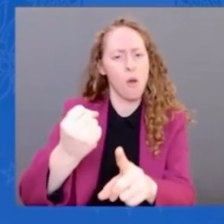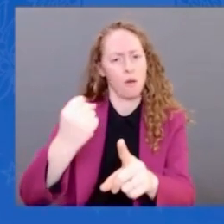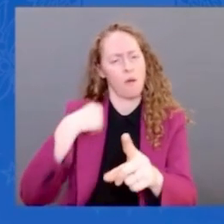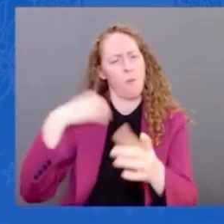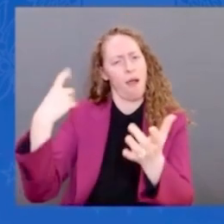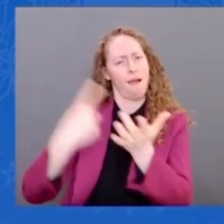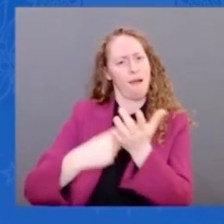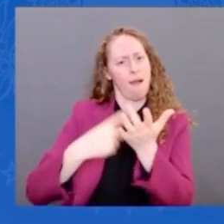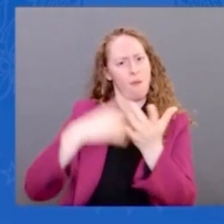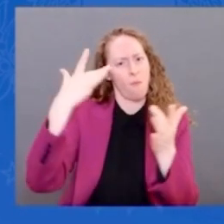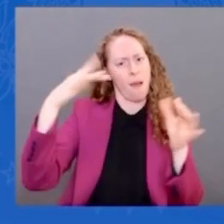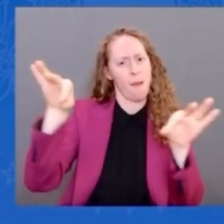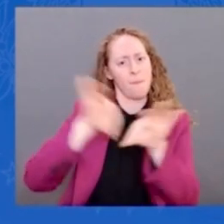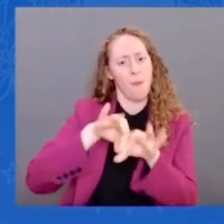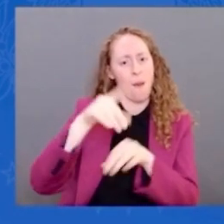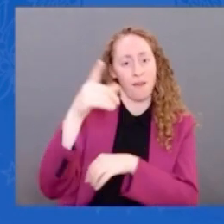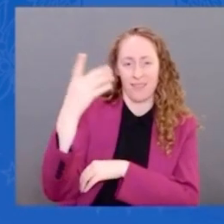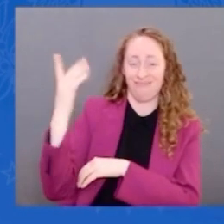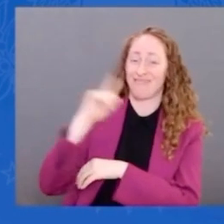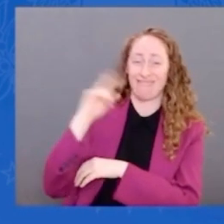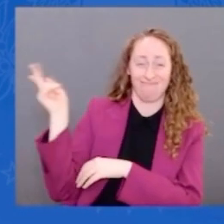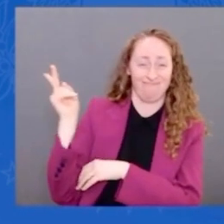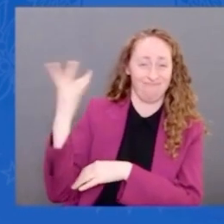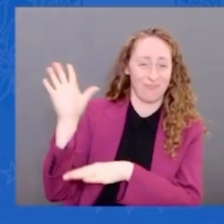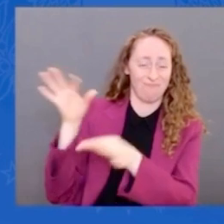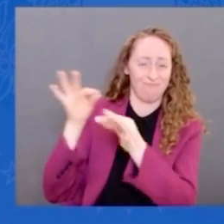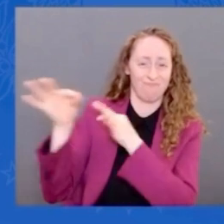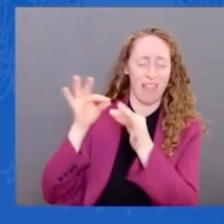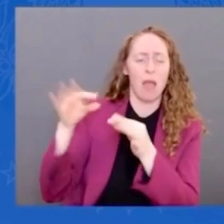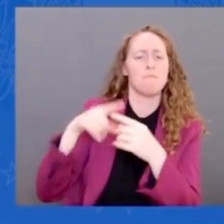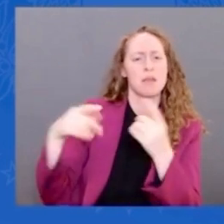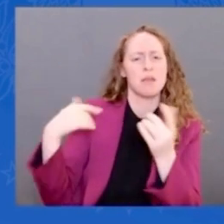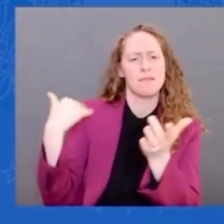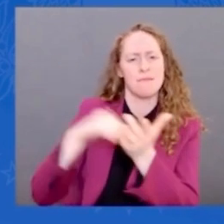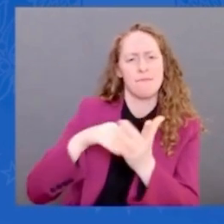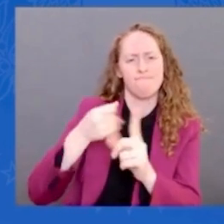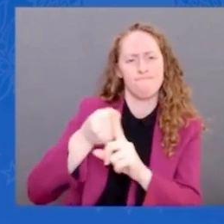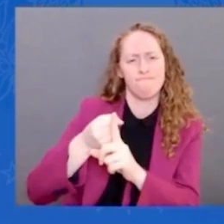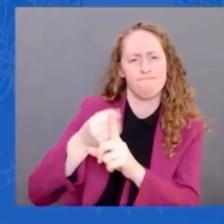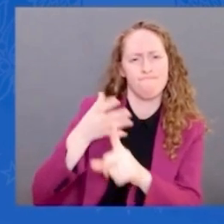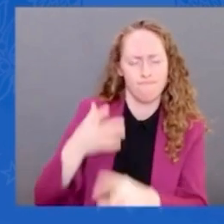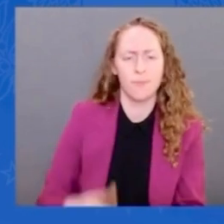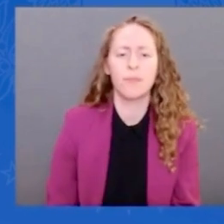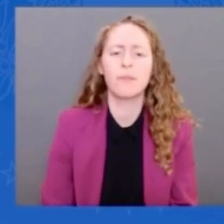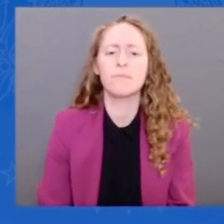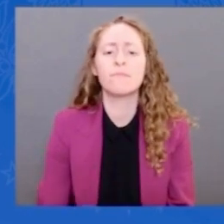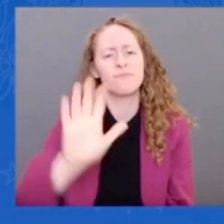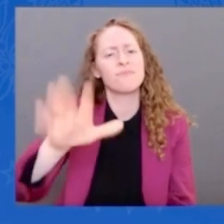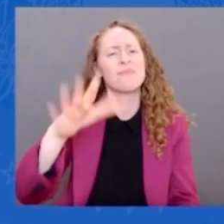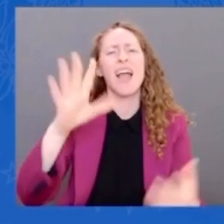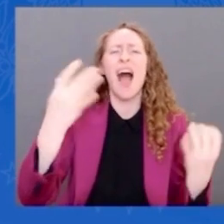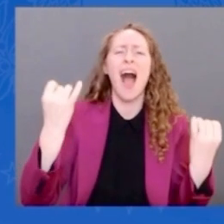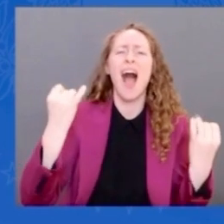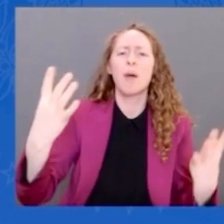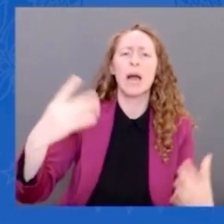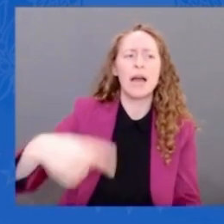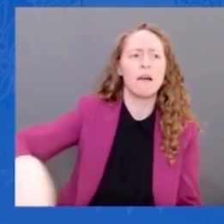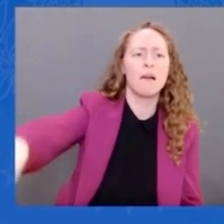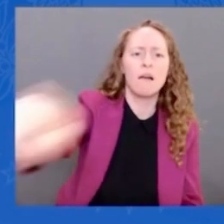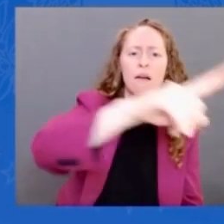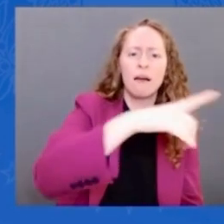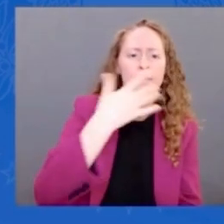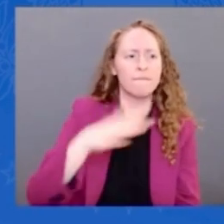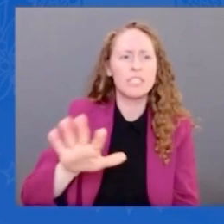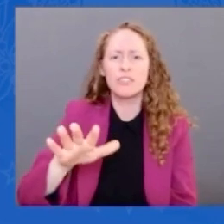here, the United States of America, how many times have you seen a mom or a dad drive up to a parking